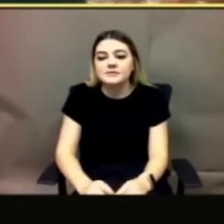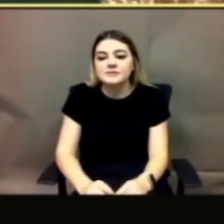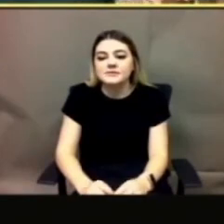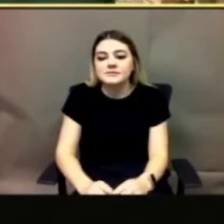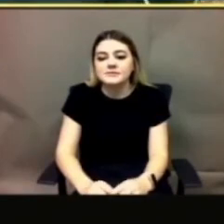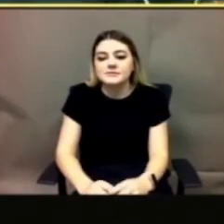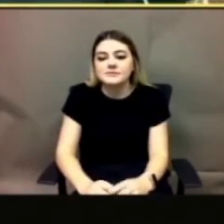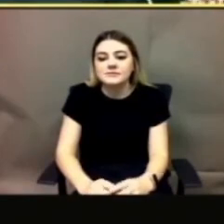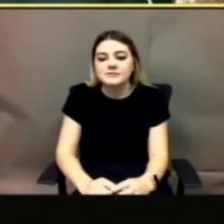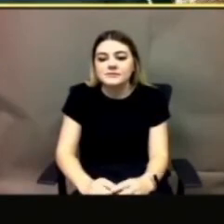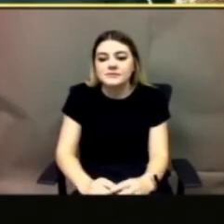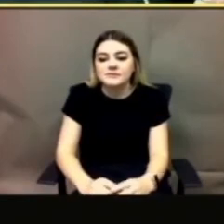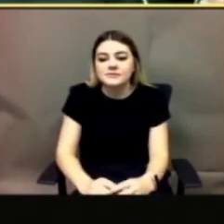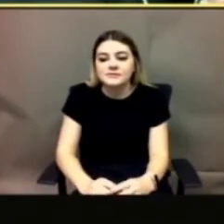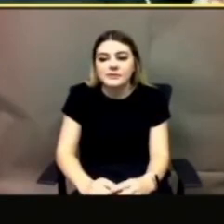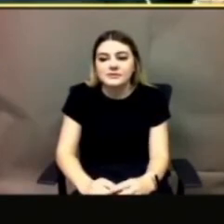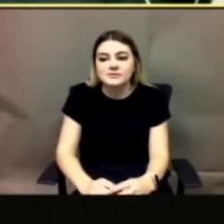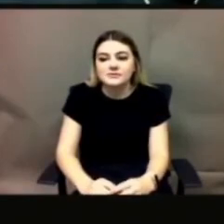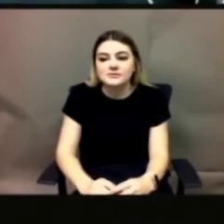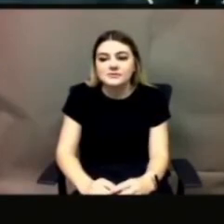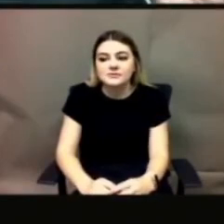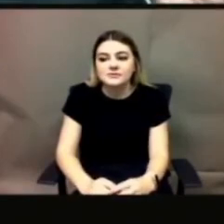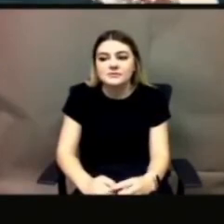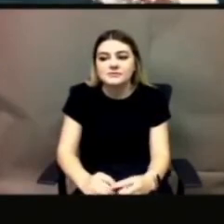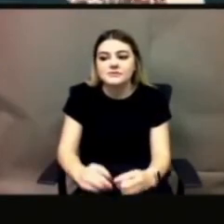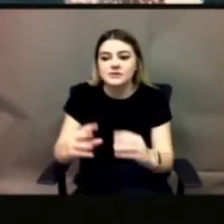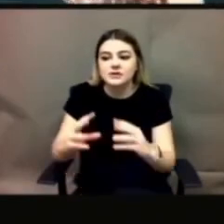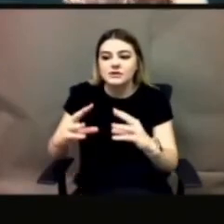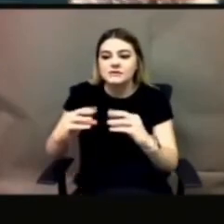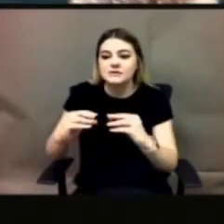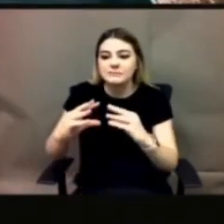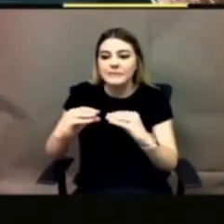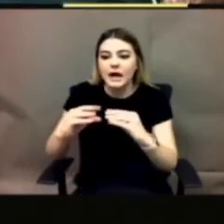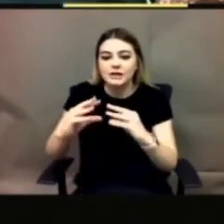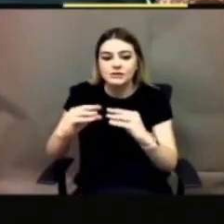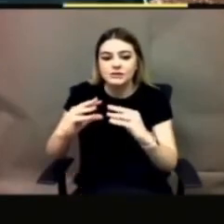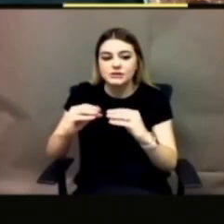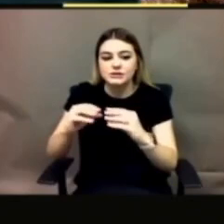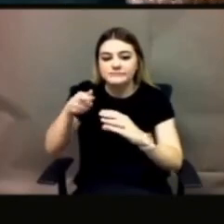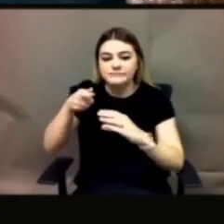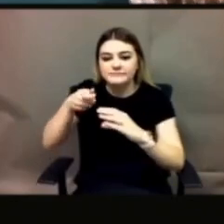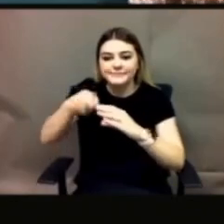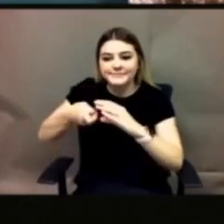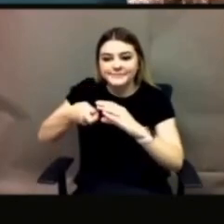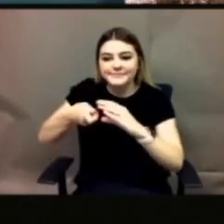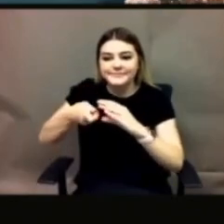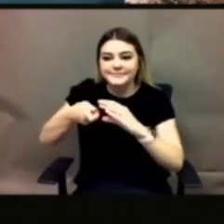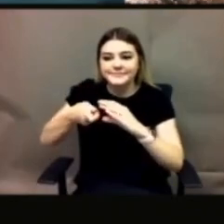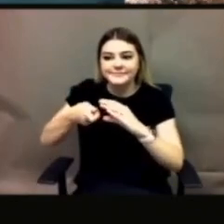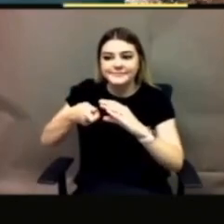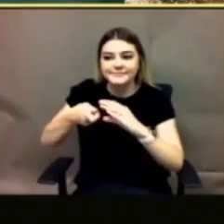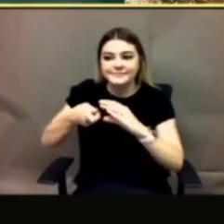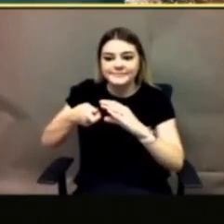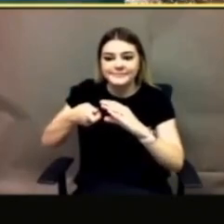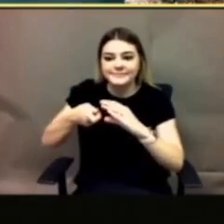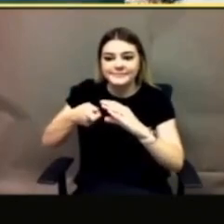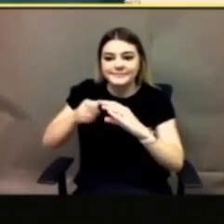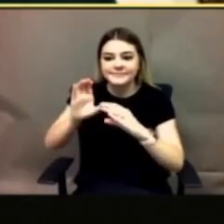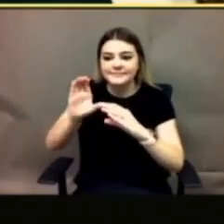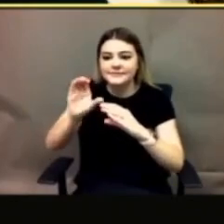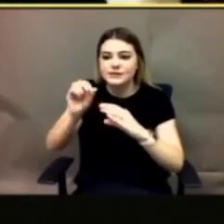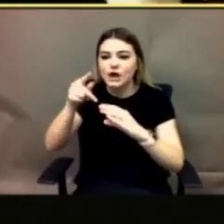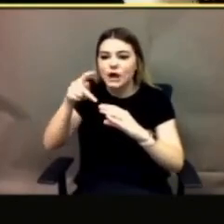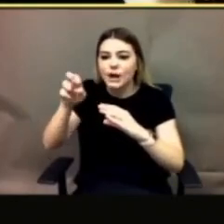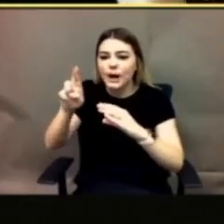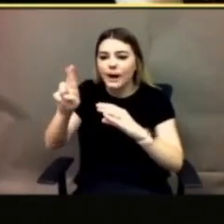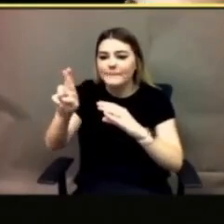to. And now, Oh, is that that works. that's a copper sponge Yep, a little copper